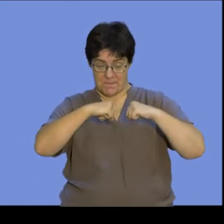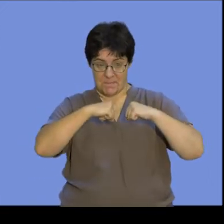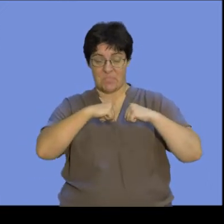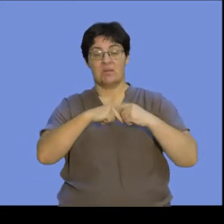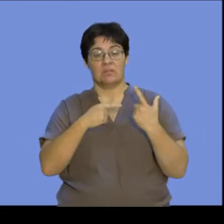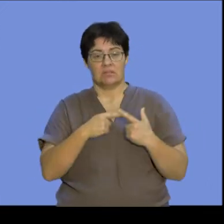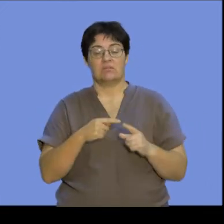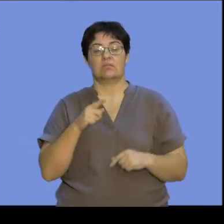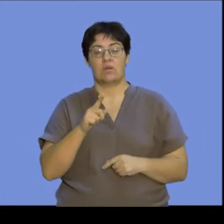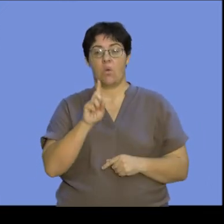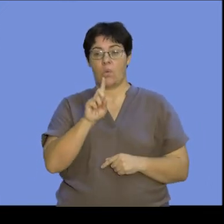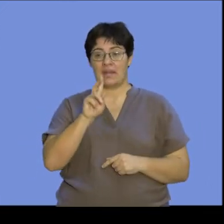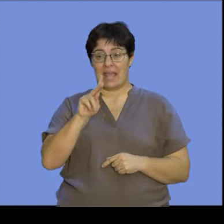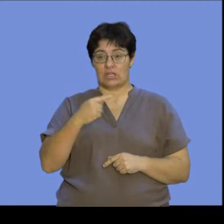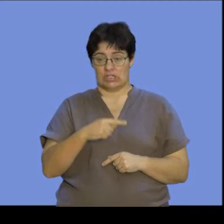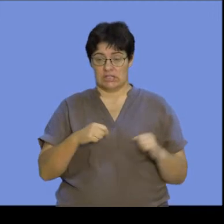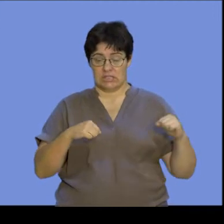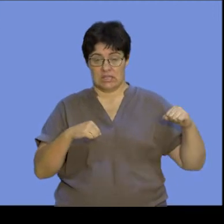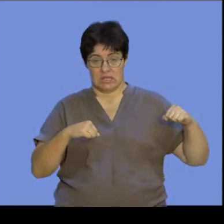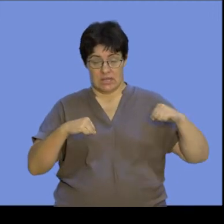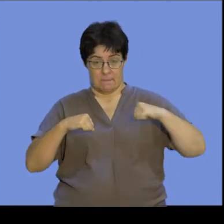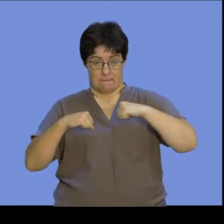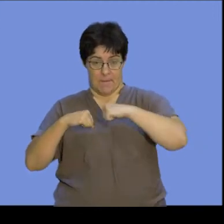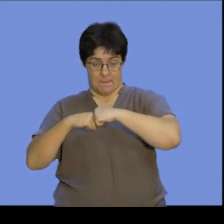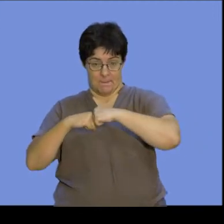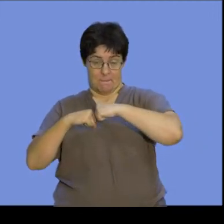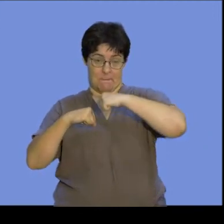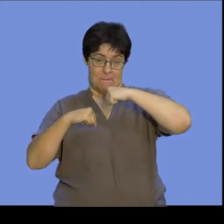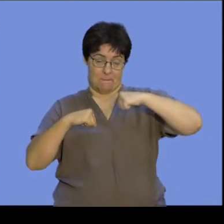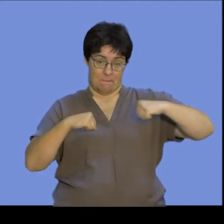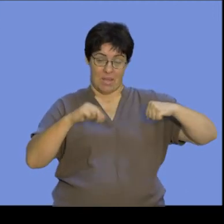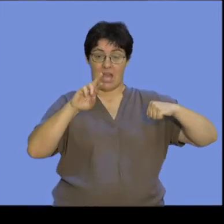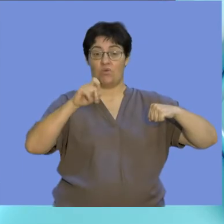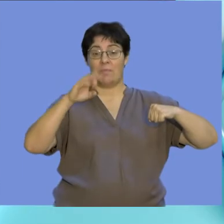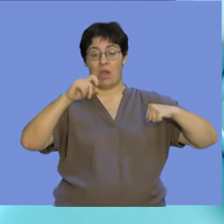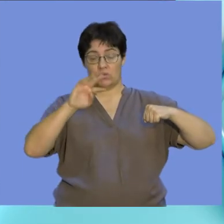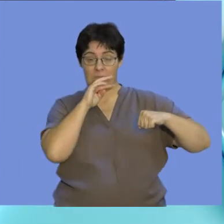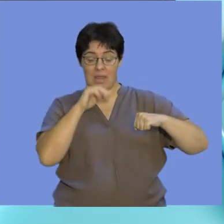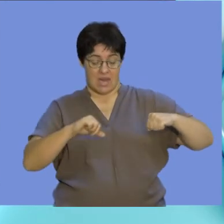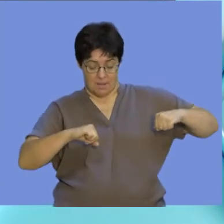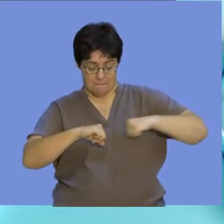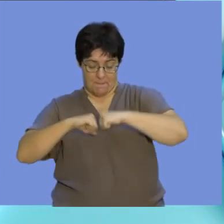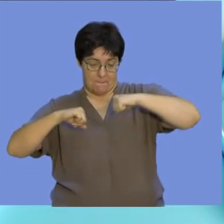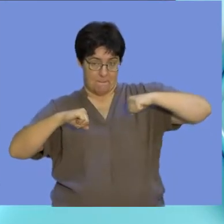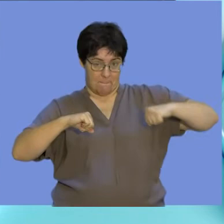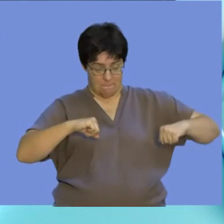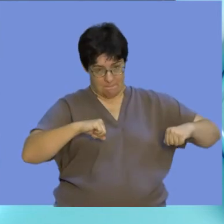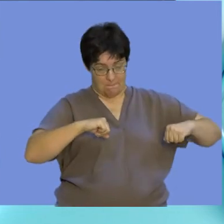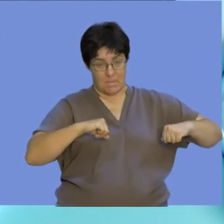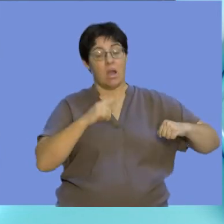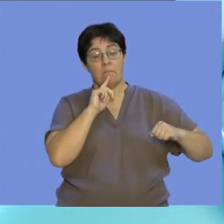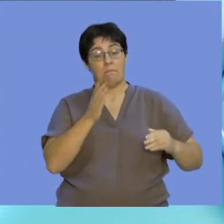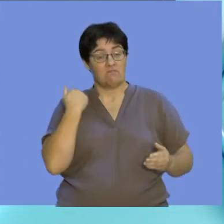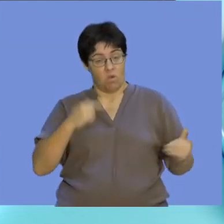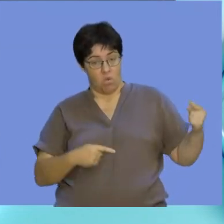the 1 kilogram ball rebounds. Rebounds means that it changes direction. So it was